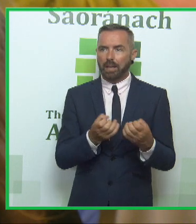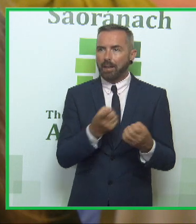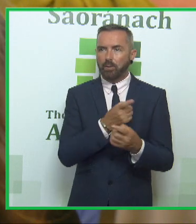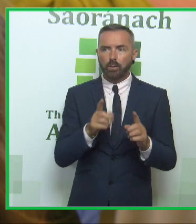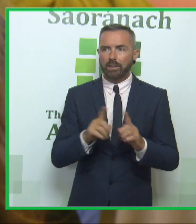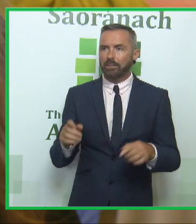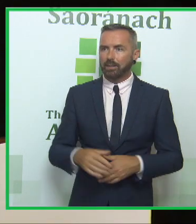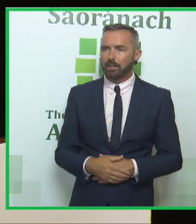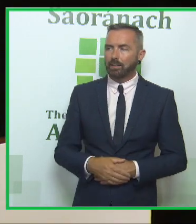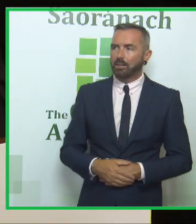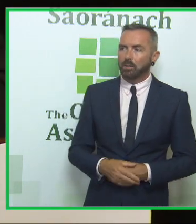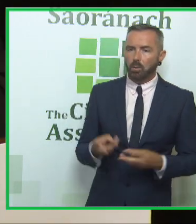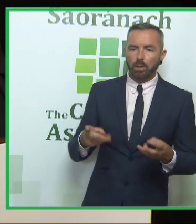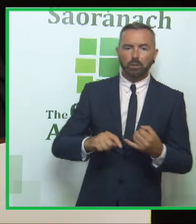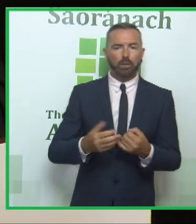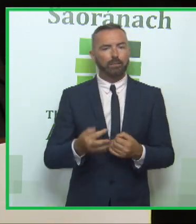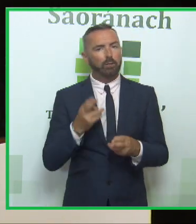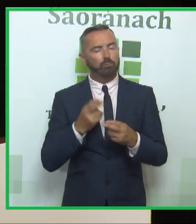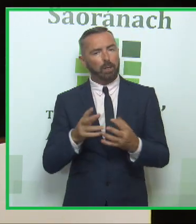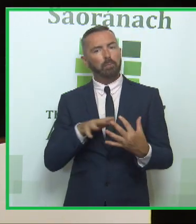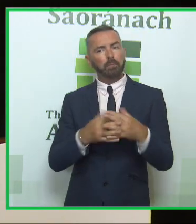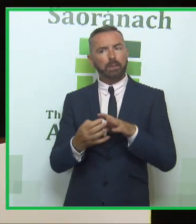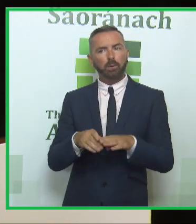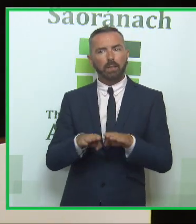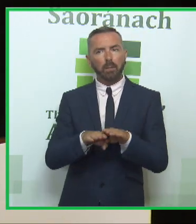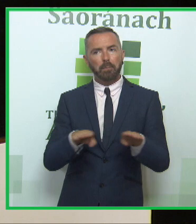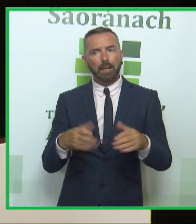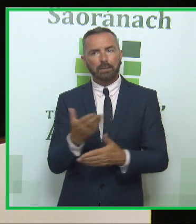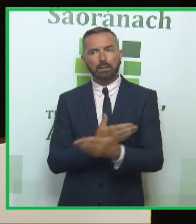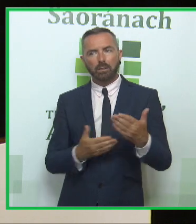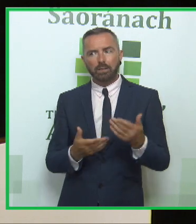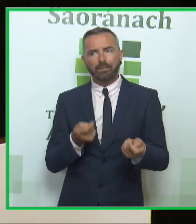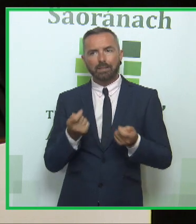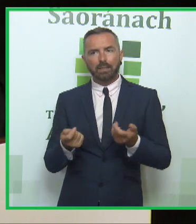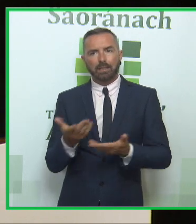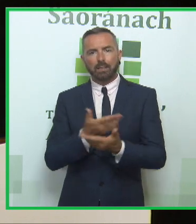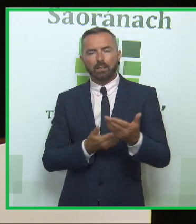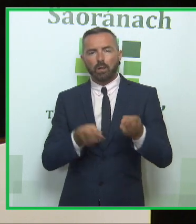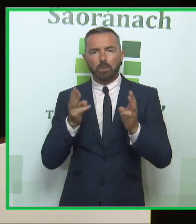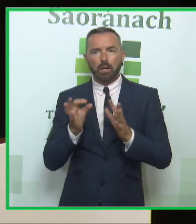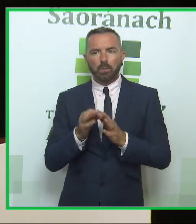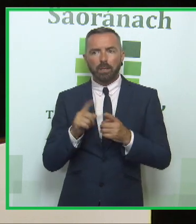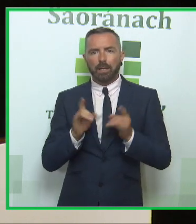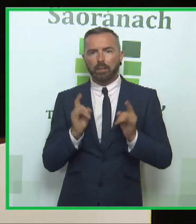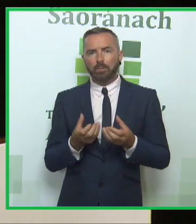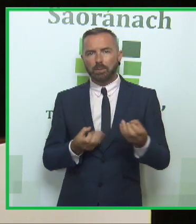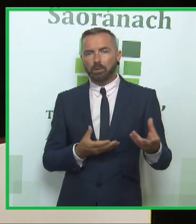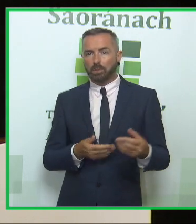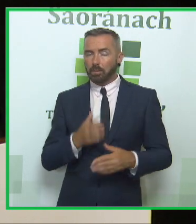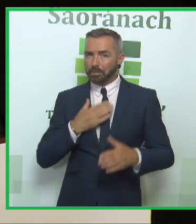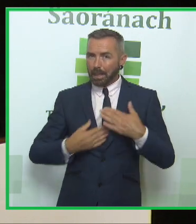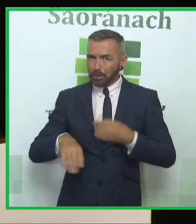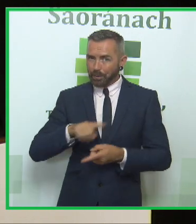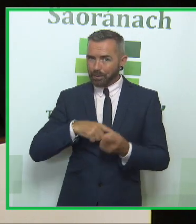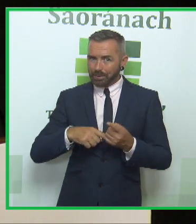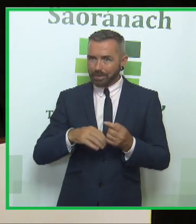So we're trying to find a mix here between panel discussions, facilitated discussions, PowerPoint and human stories. So bear with us. We all do